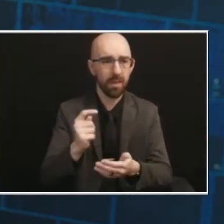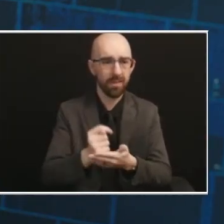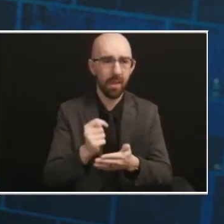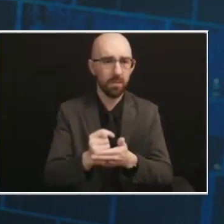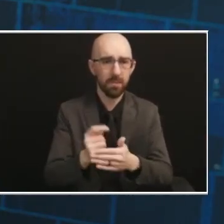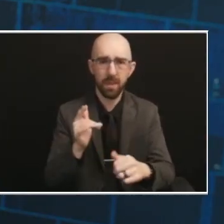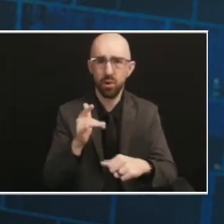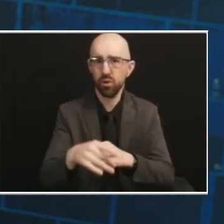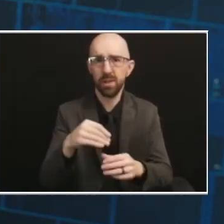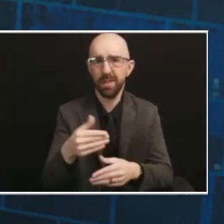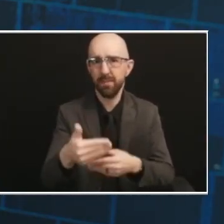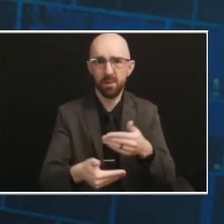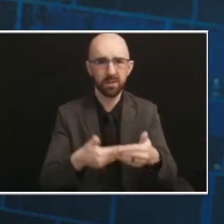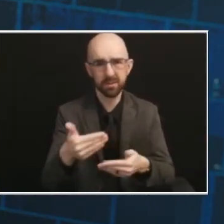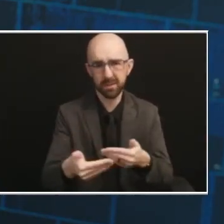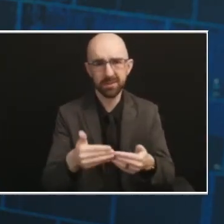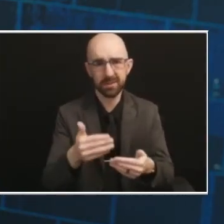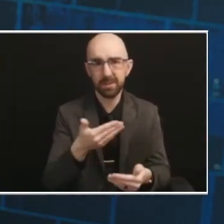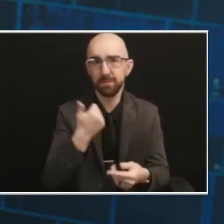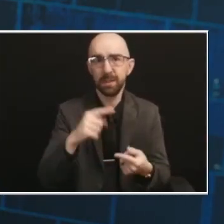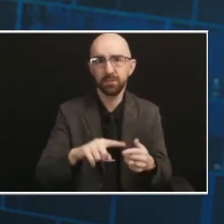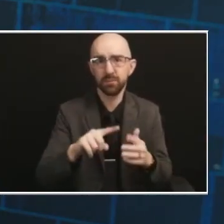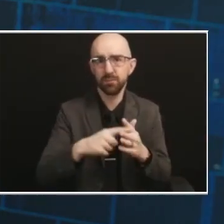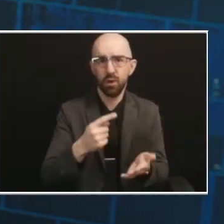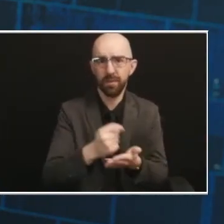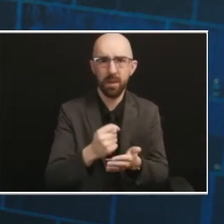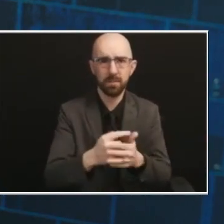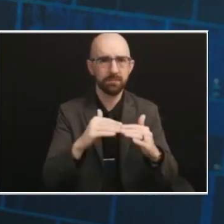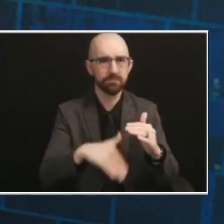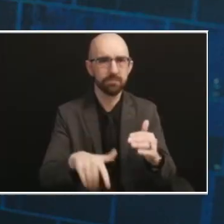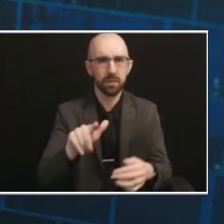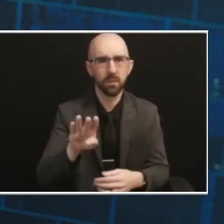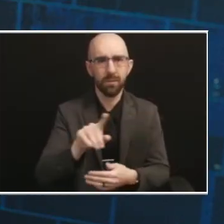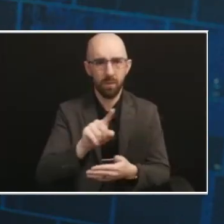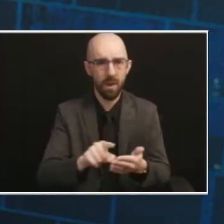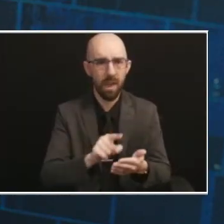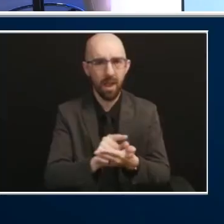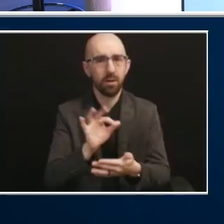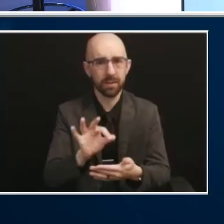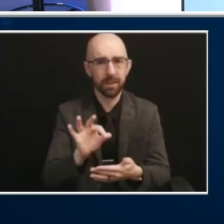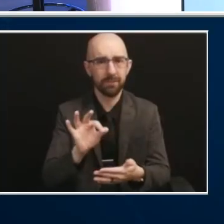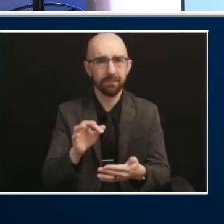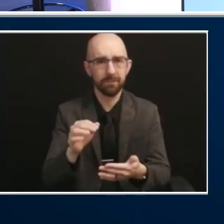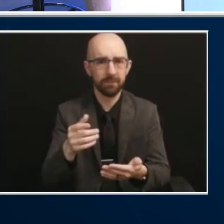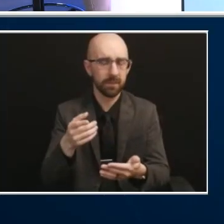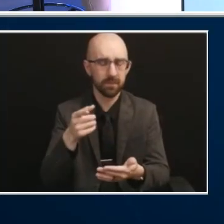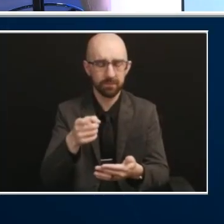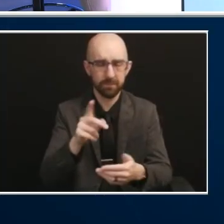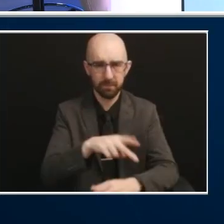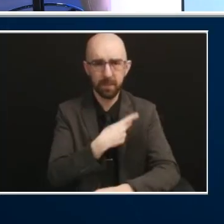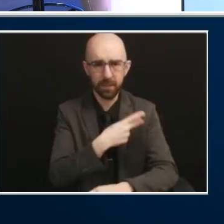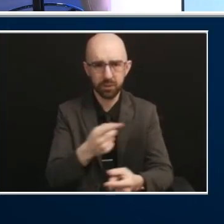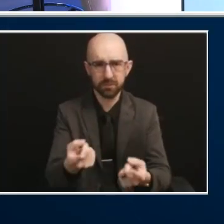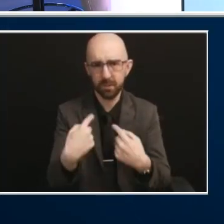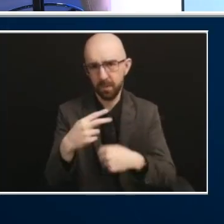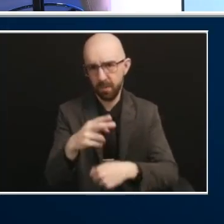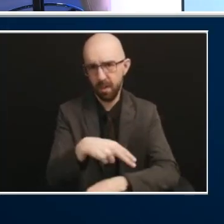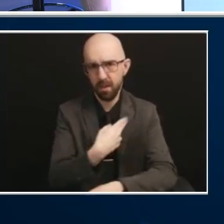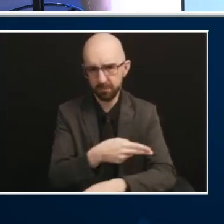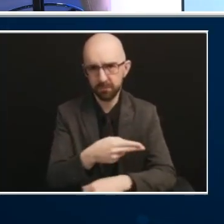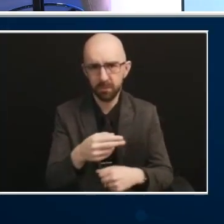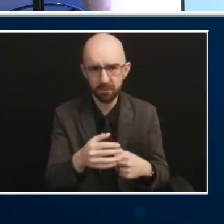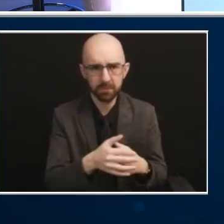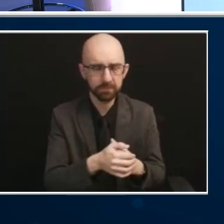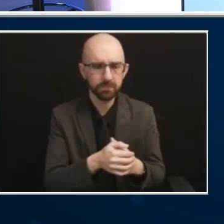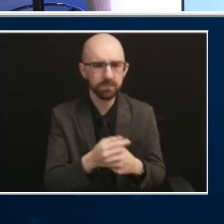it's actually best to start therapy within 24 hours of the patient being admitted to the hospital. Ezra, I can't imagine healing from